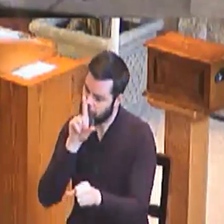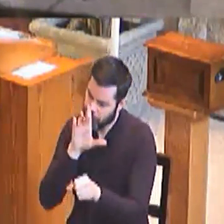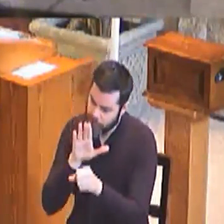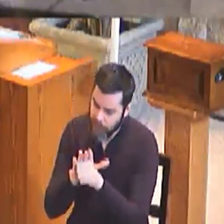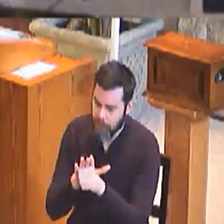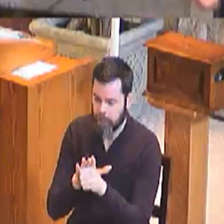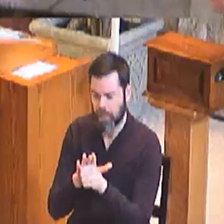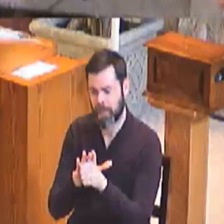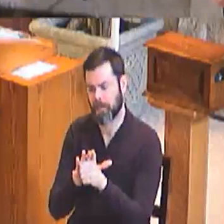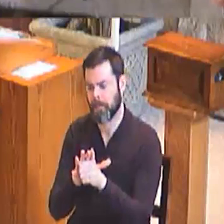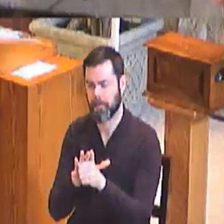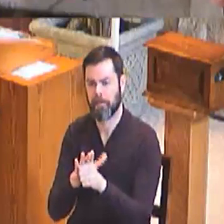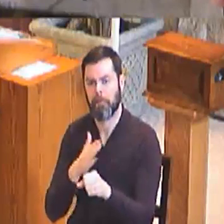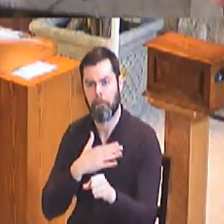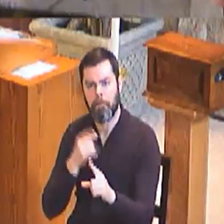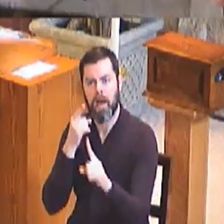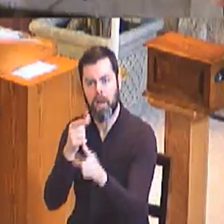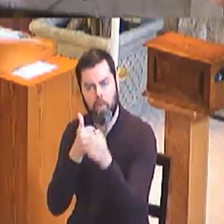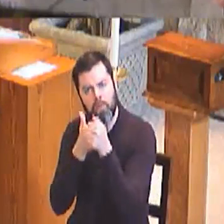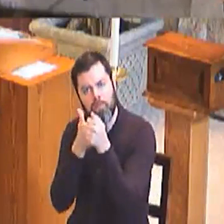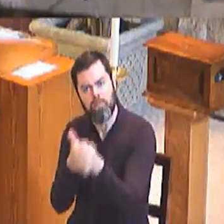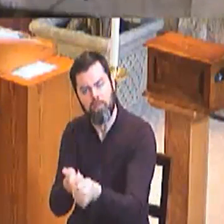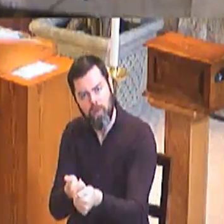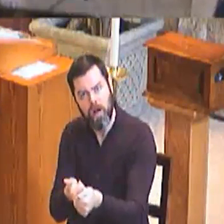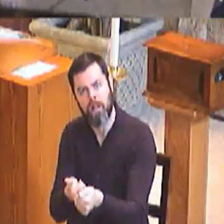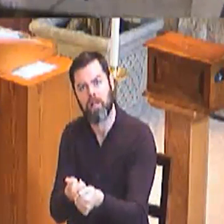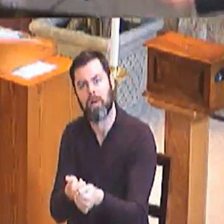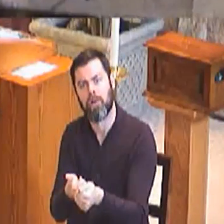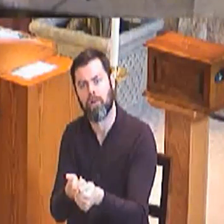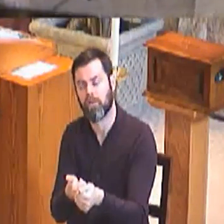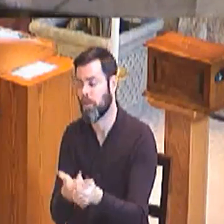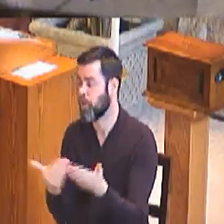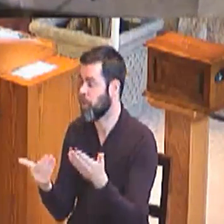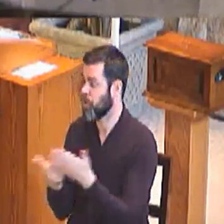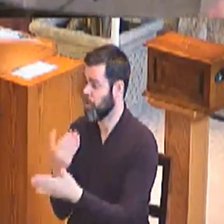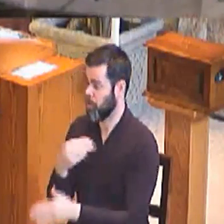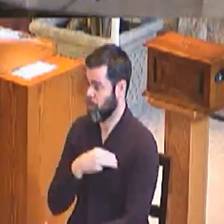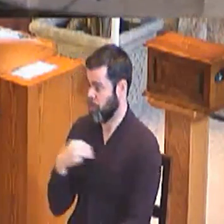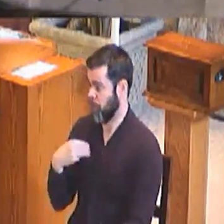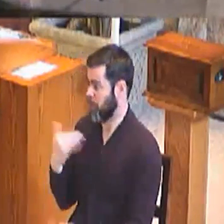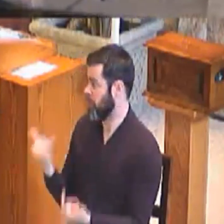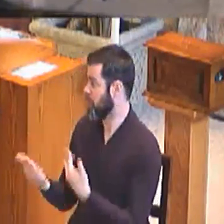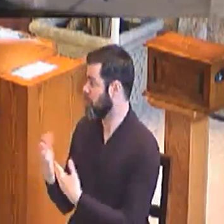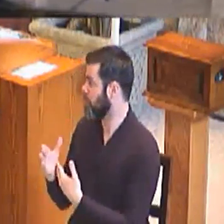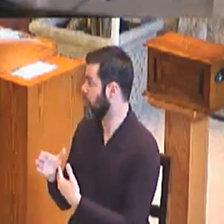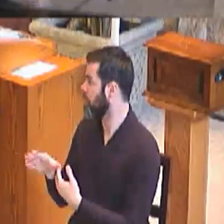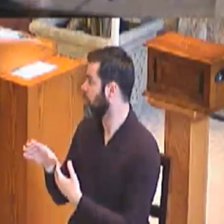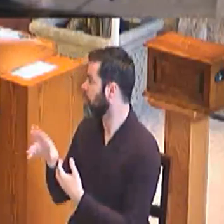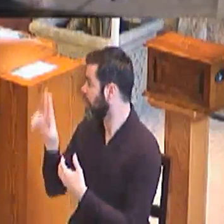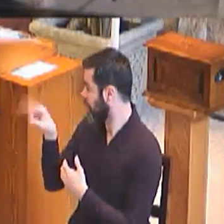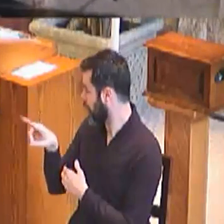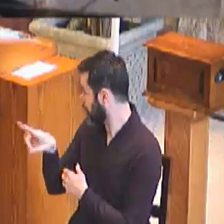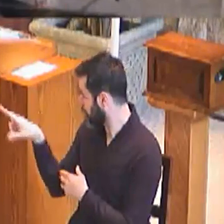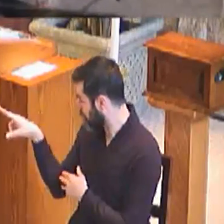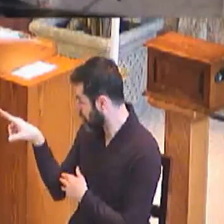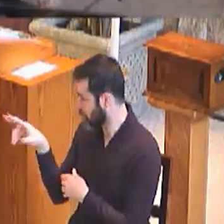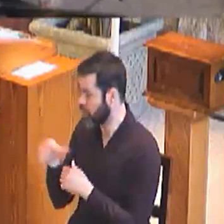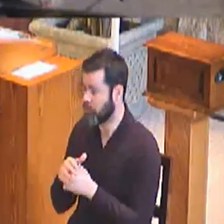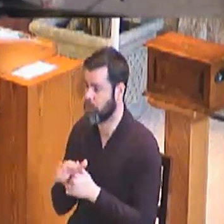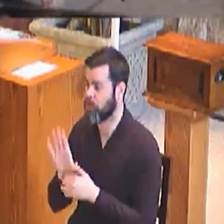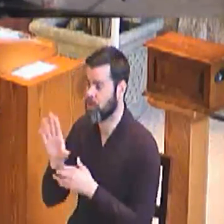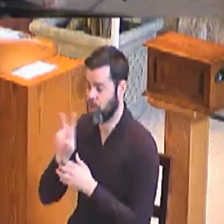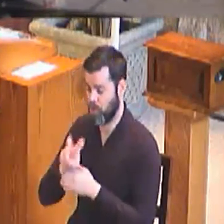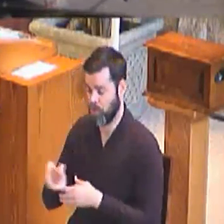intention that we have in our life. Our new members this morning, God bless you. As you begin your